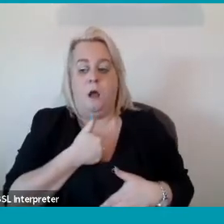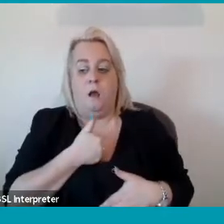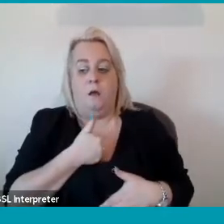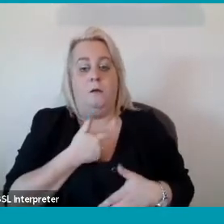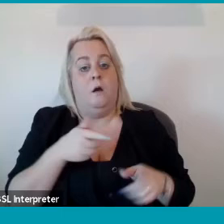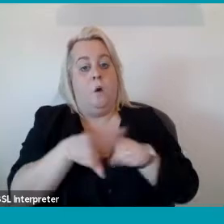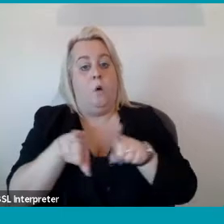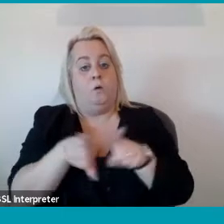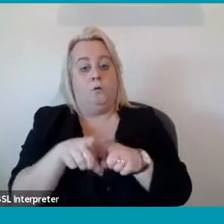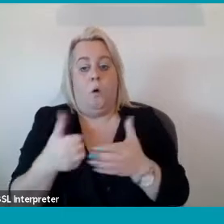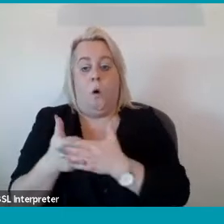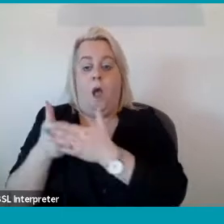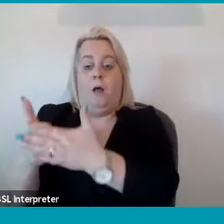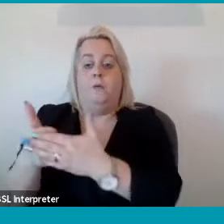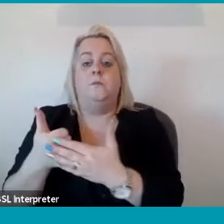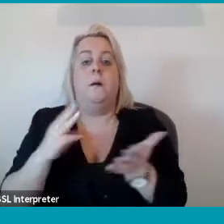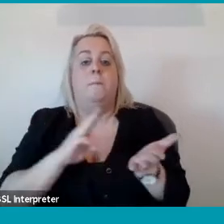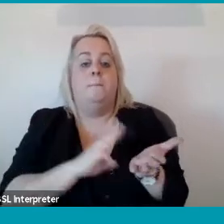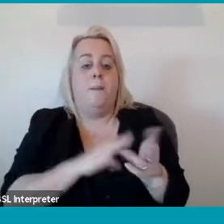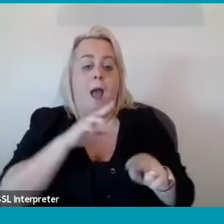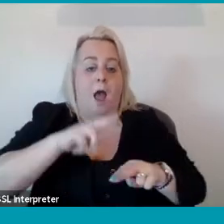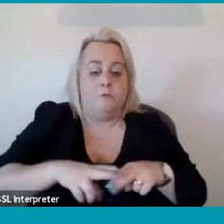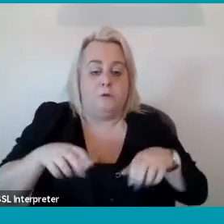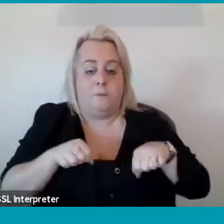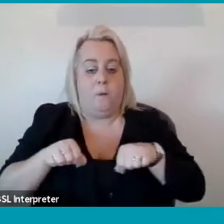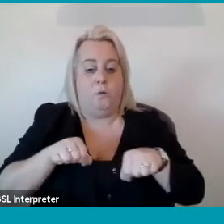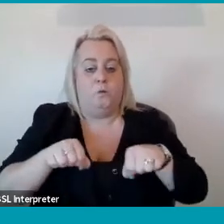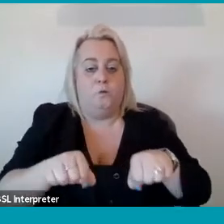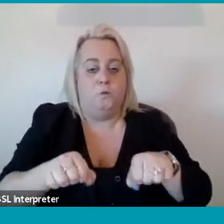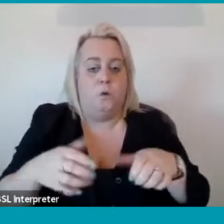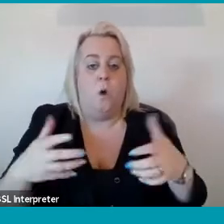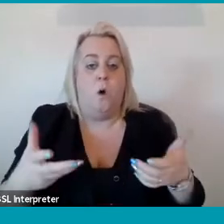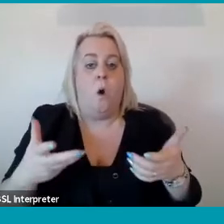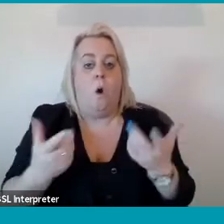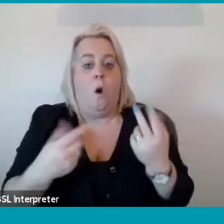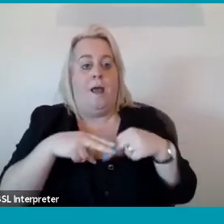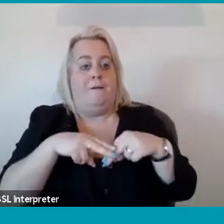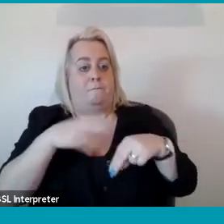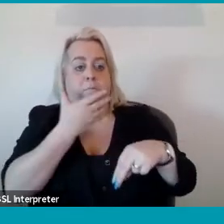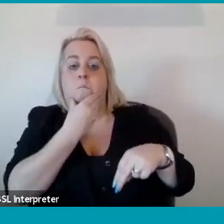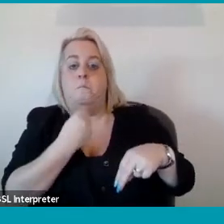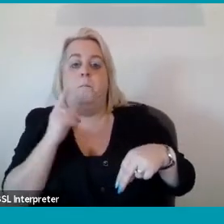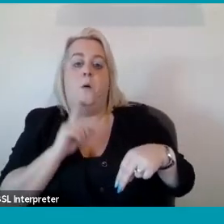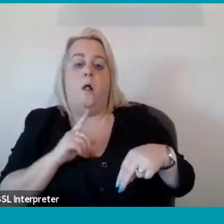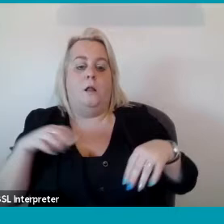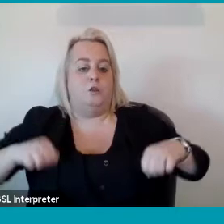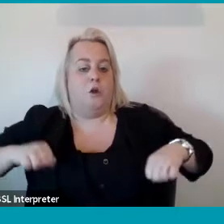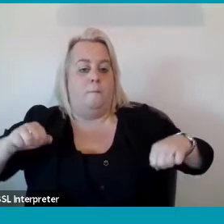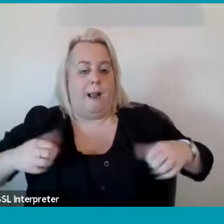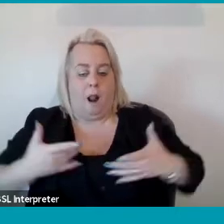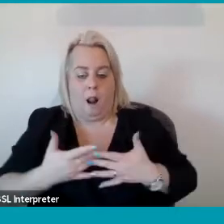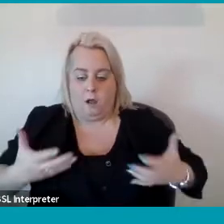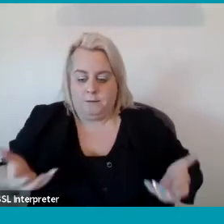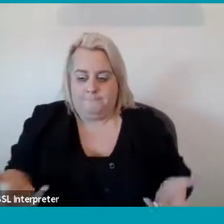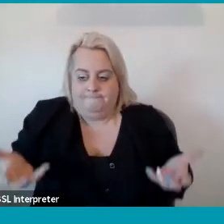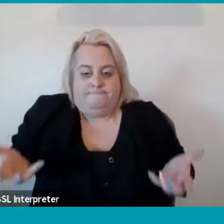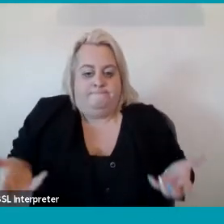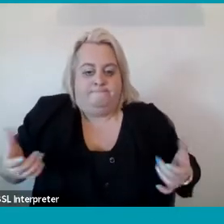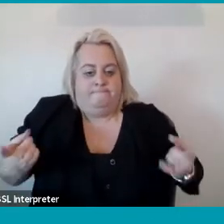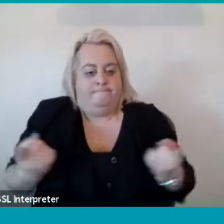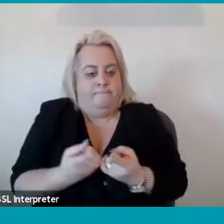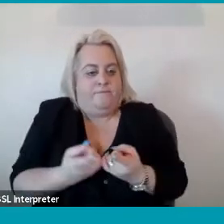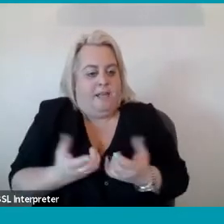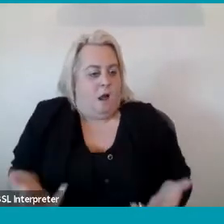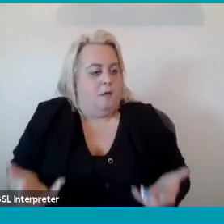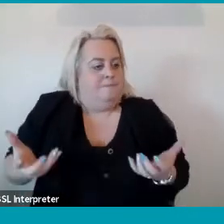buggy. It's also great for someone who's carrying heavy stuff and haven't got any hands free to open the door and can